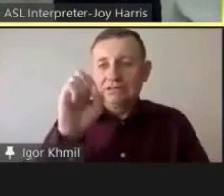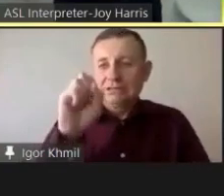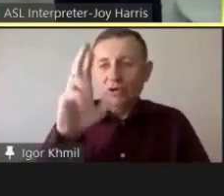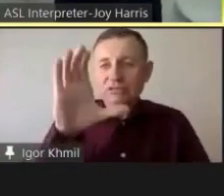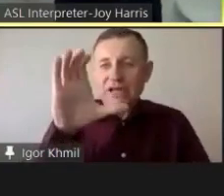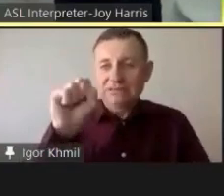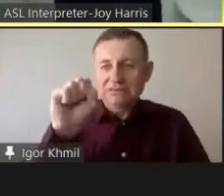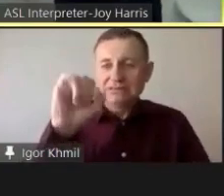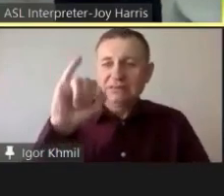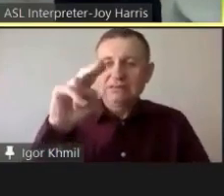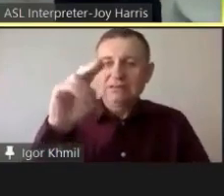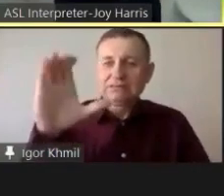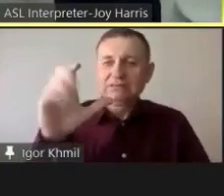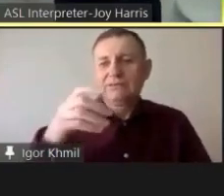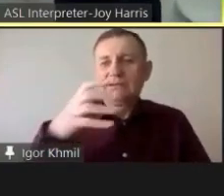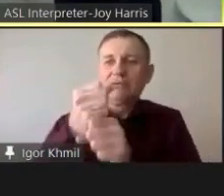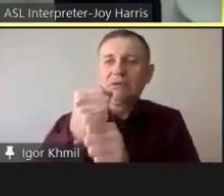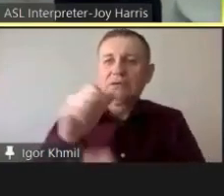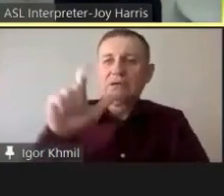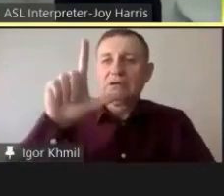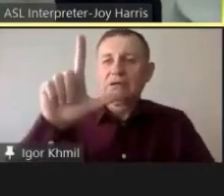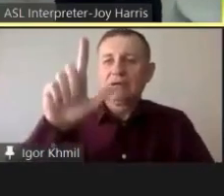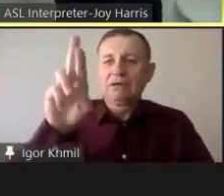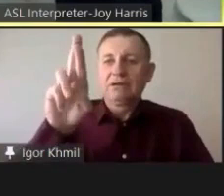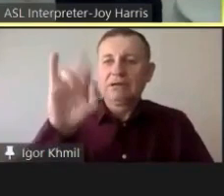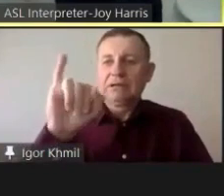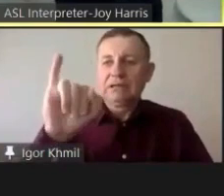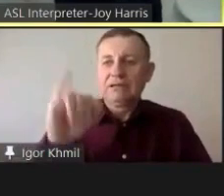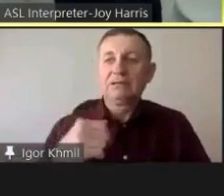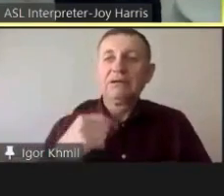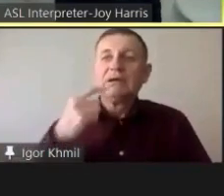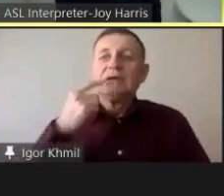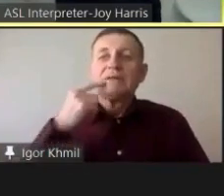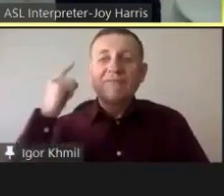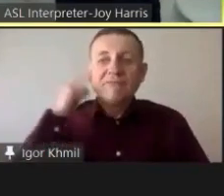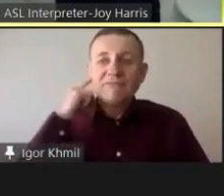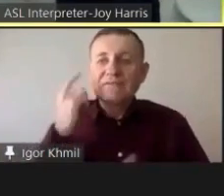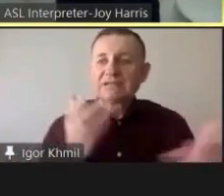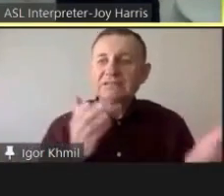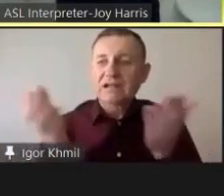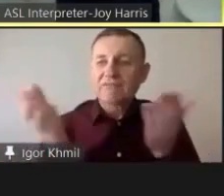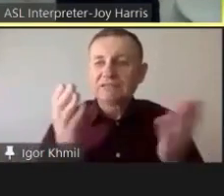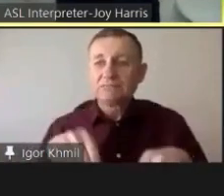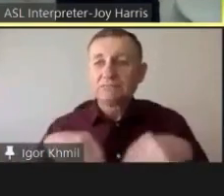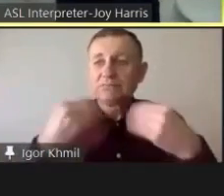at Liberty Resources Incorporated. For short, we call it LRI.